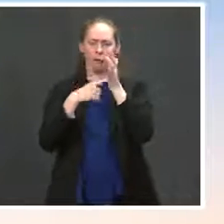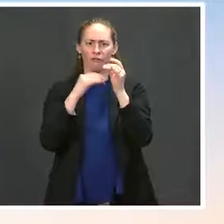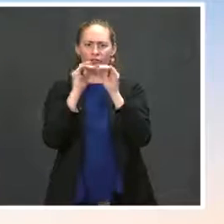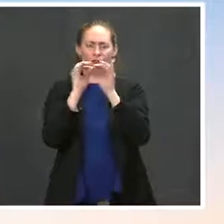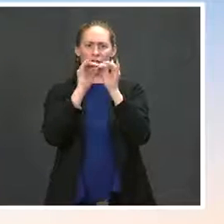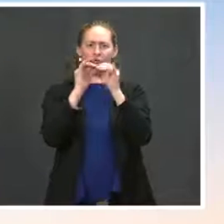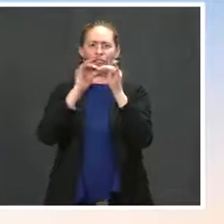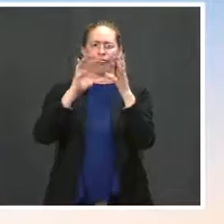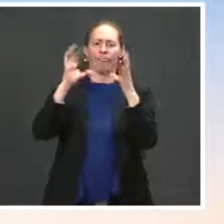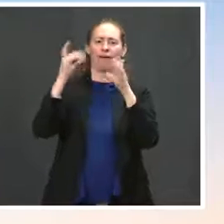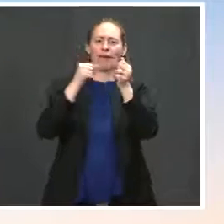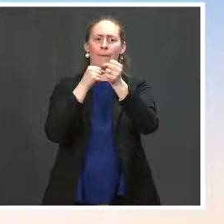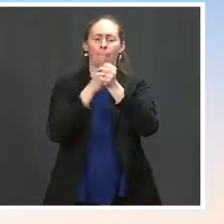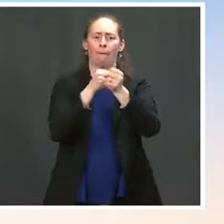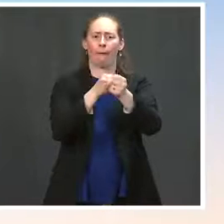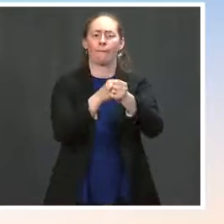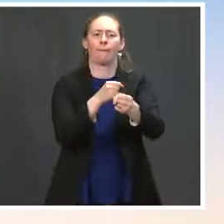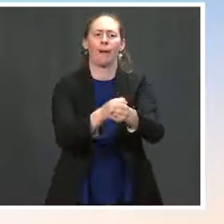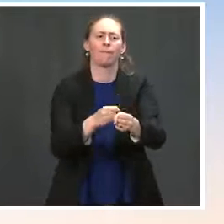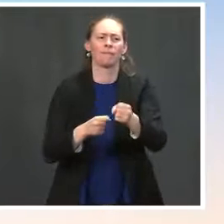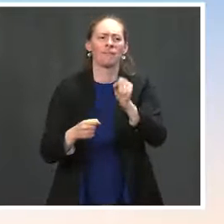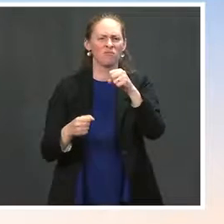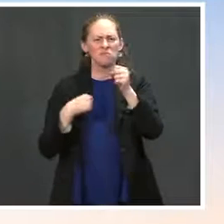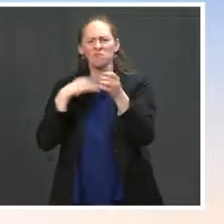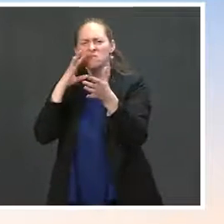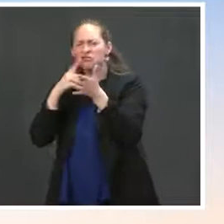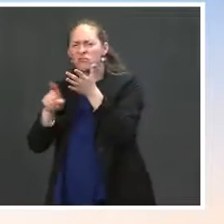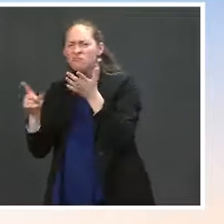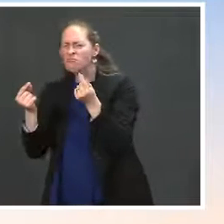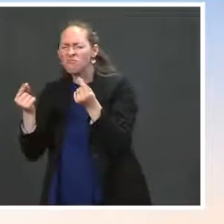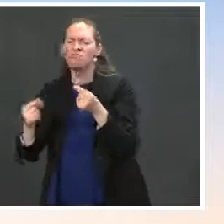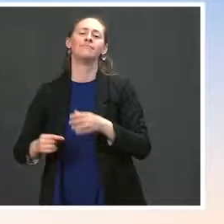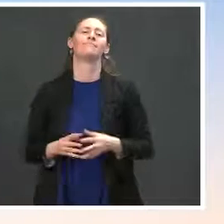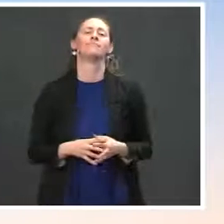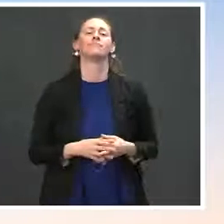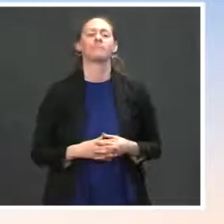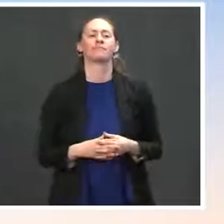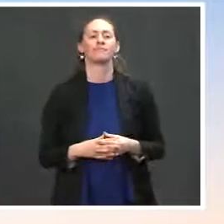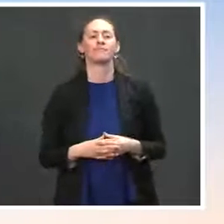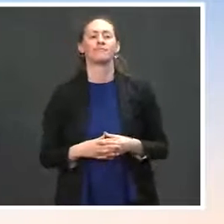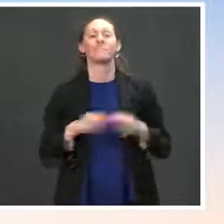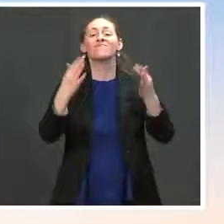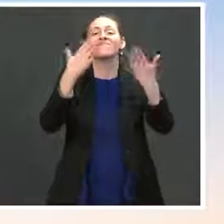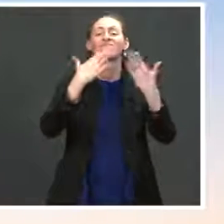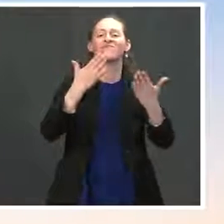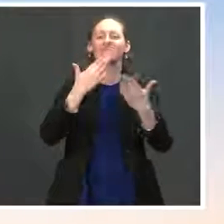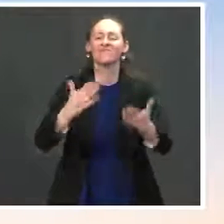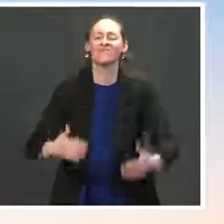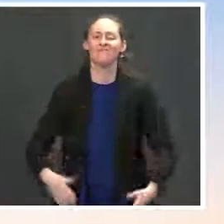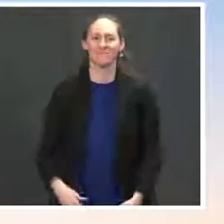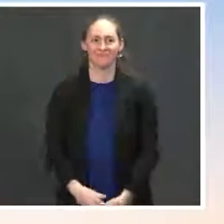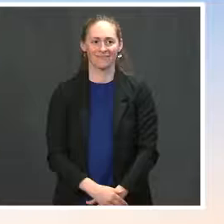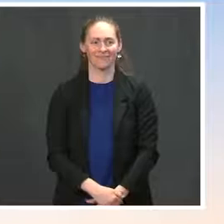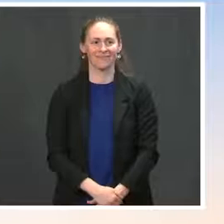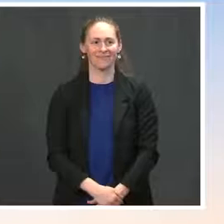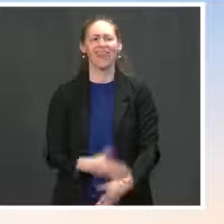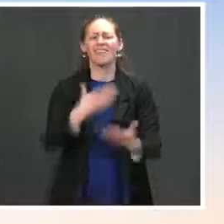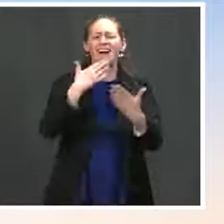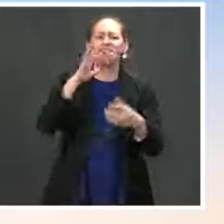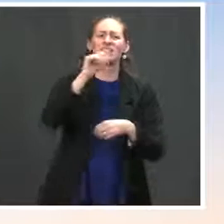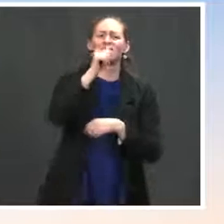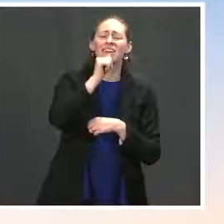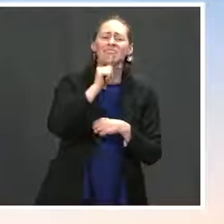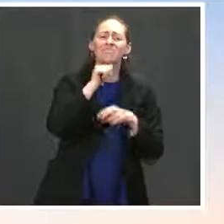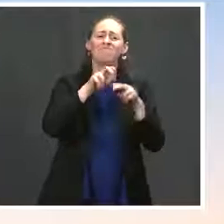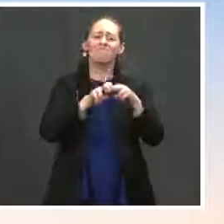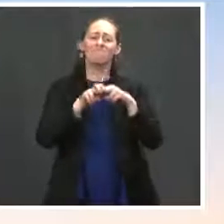schedule because of that, but we're happy to check on that for you too. Great. Thanks, everyone. Thanks for being so patient in your seats. I should have